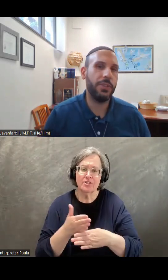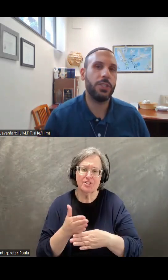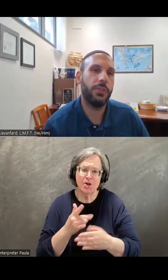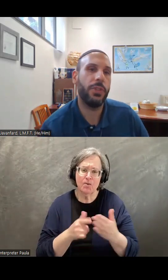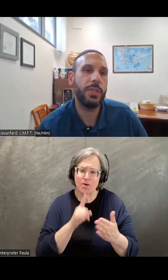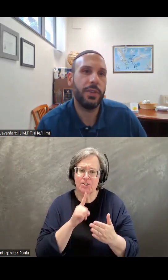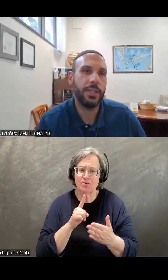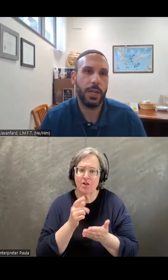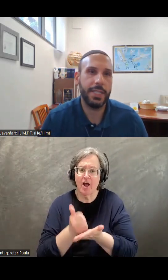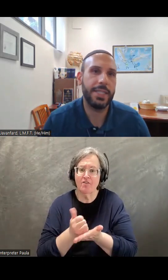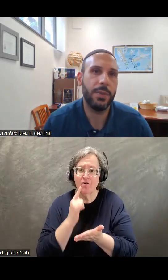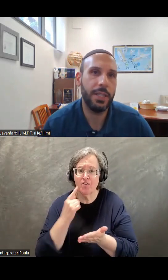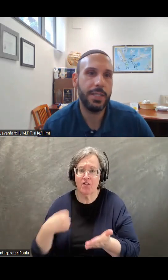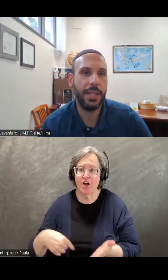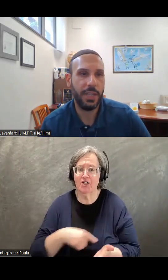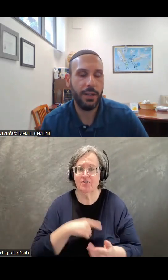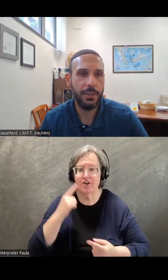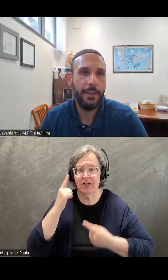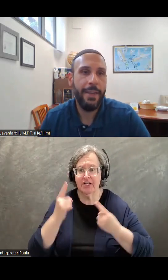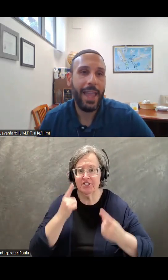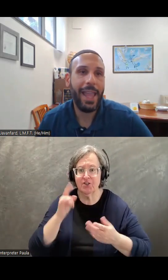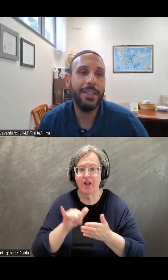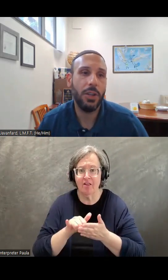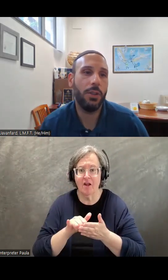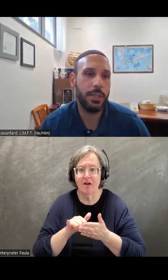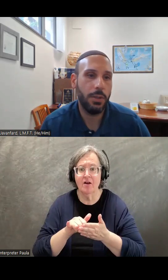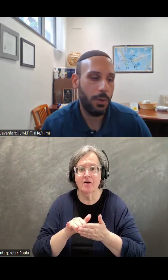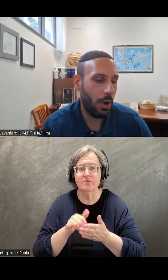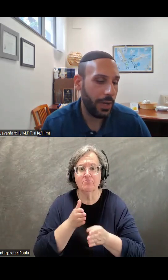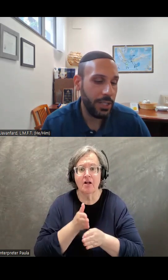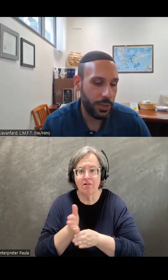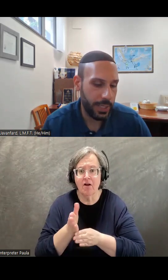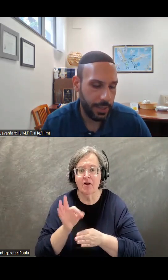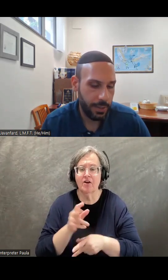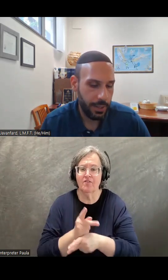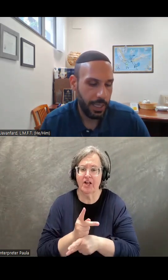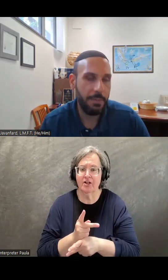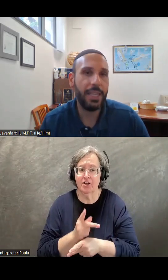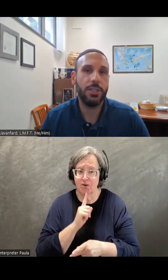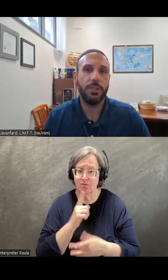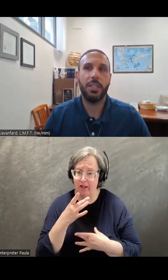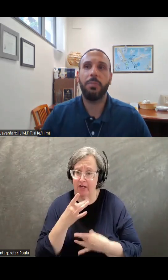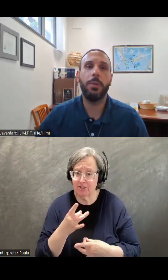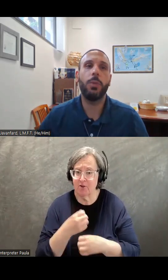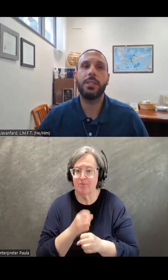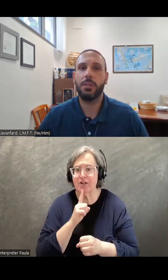really beneficial for those of us who are considering this line of care and also are interested in making sure that the people we service